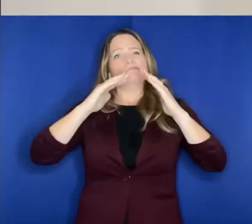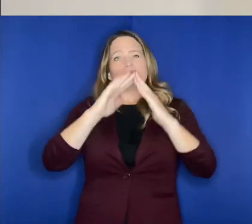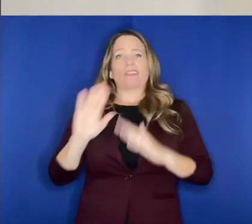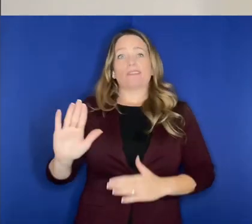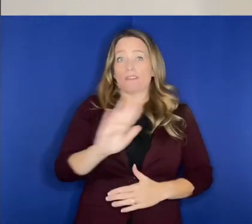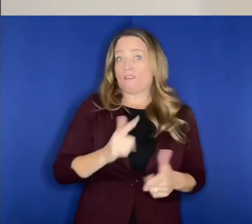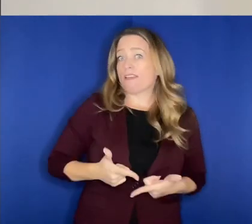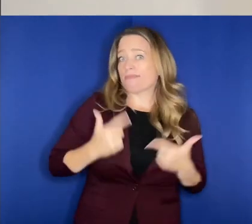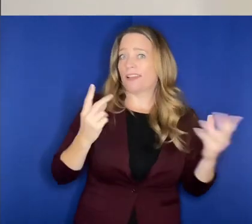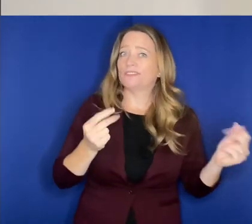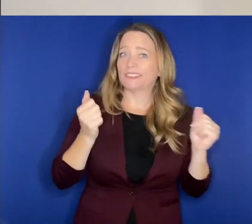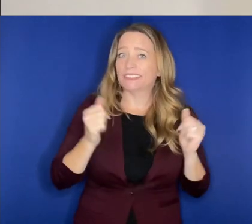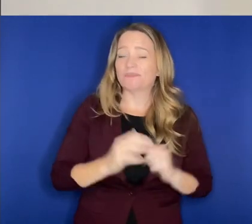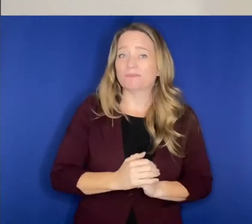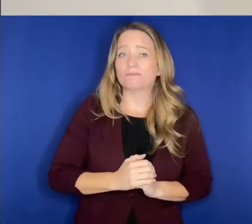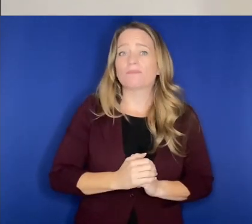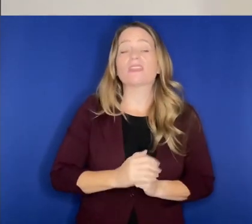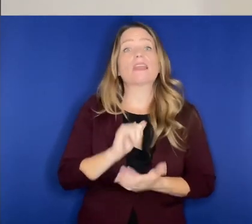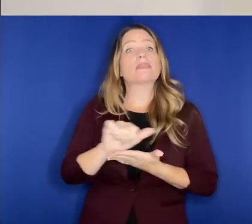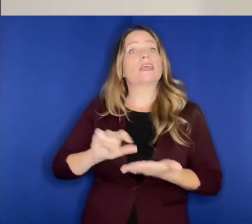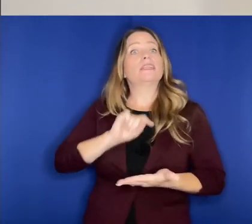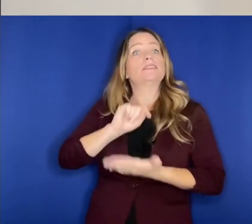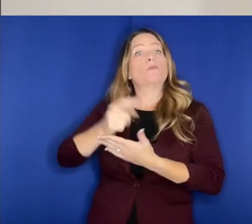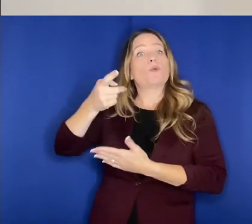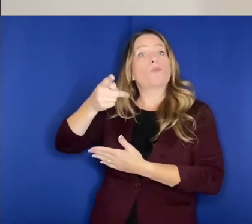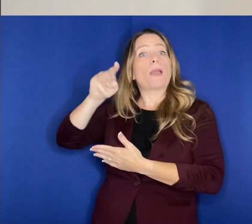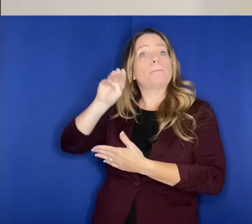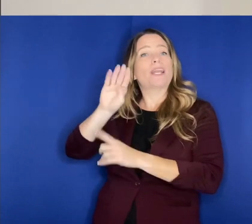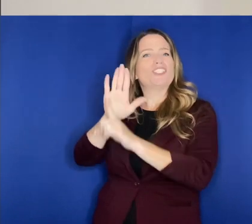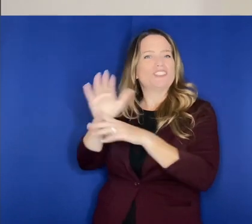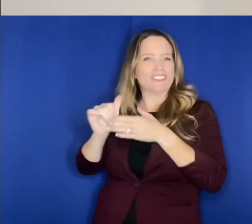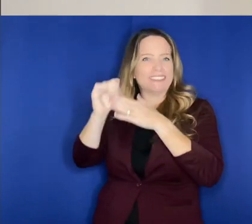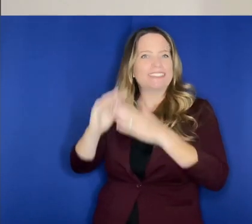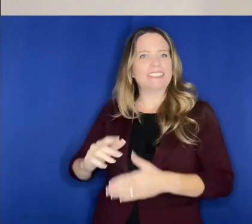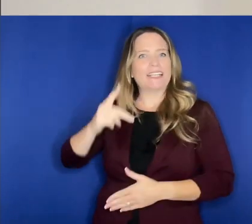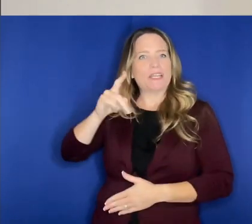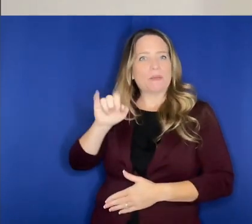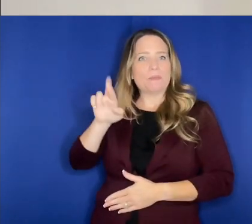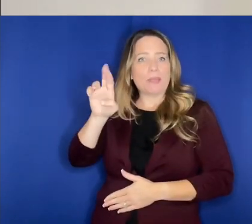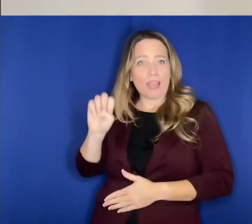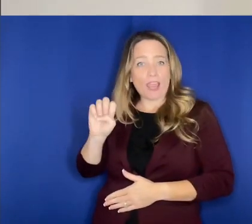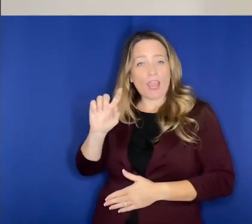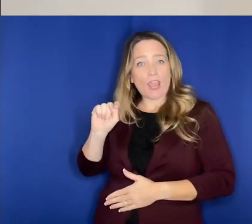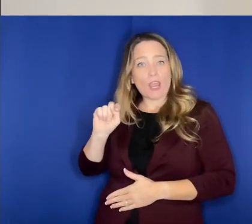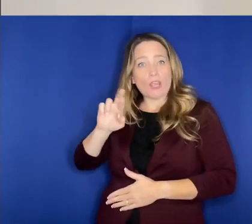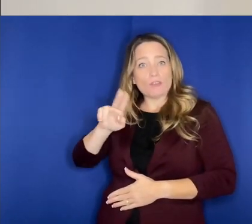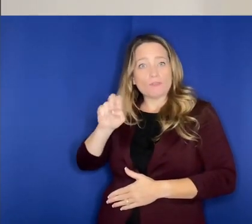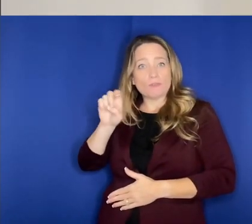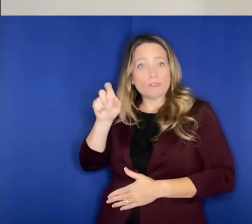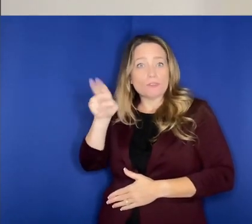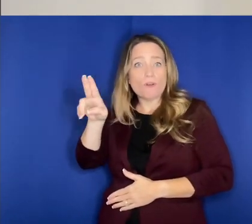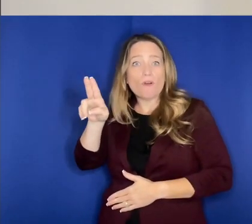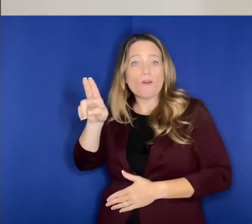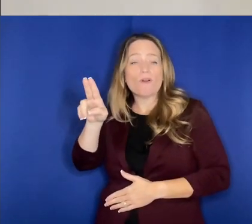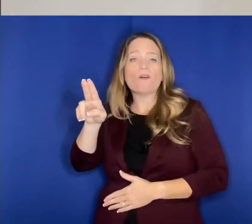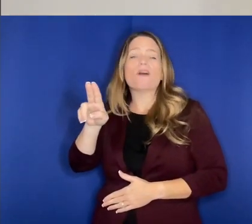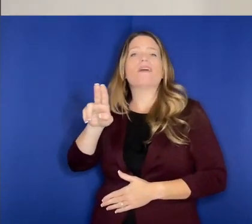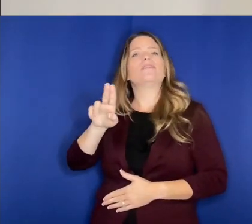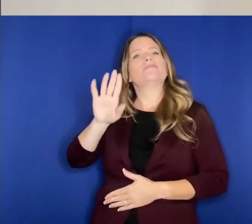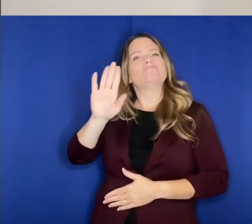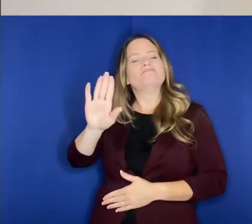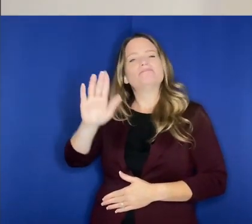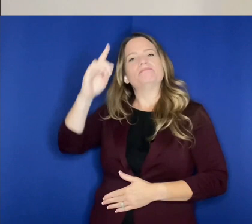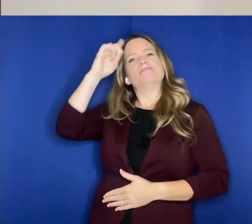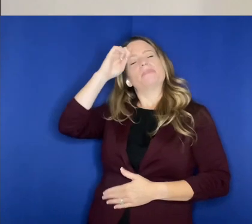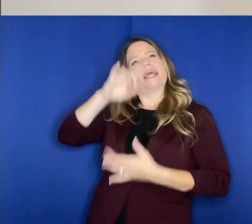lives. Under the leadership of Prime Minister Pierre Trudeau, and expressing habits of mind and